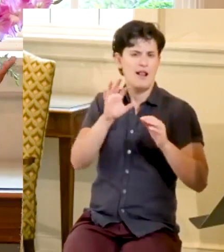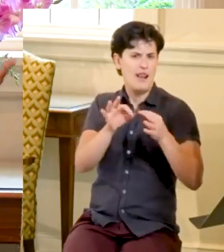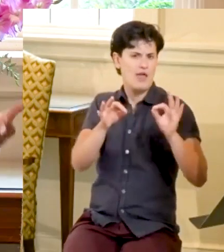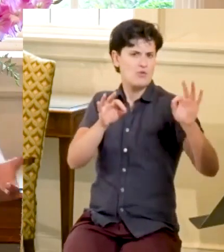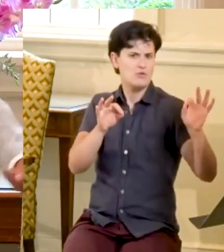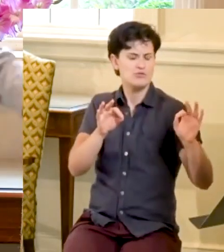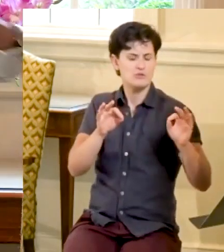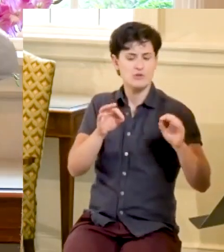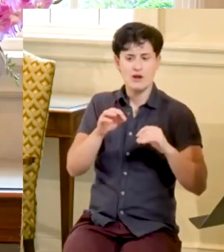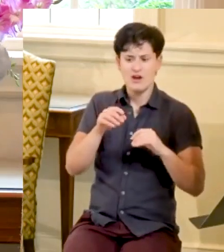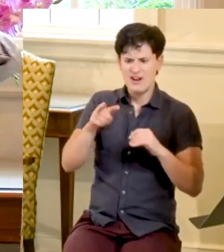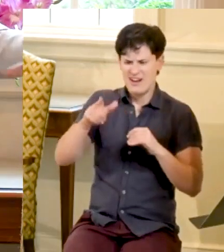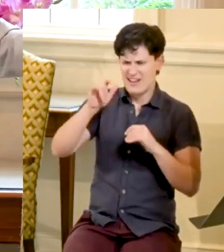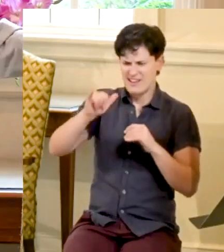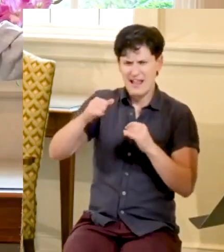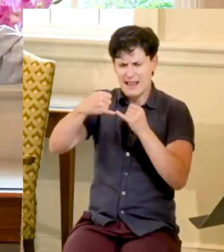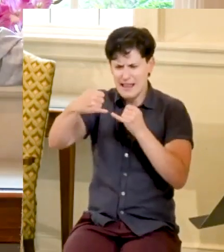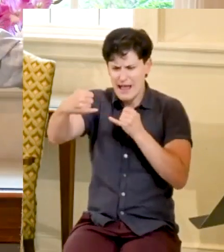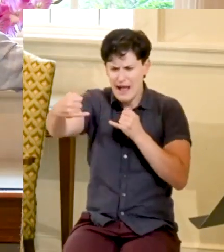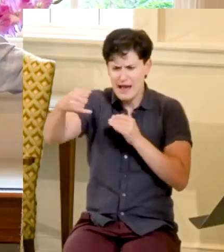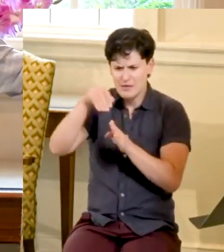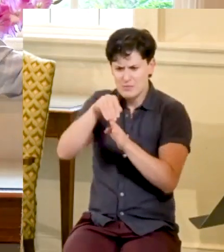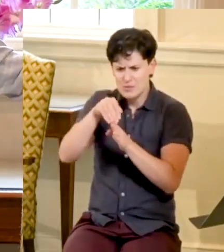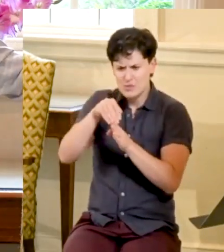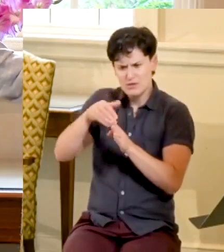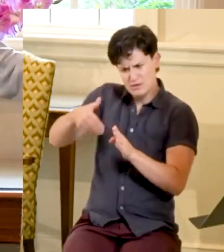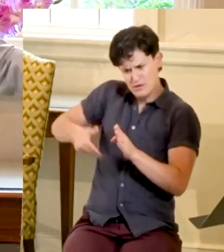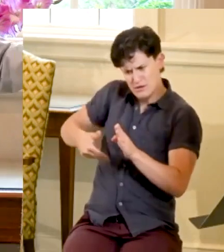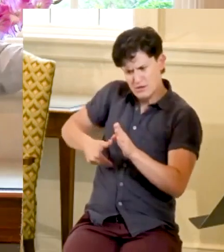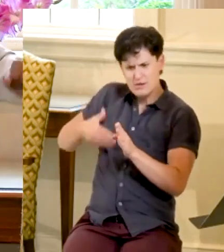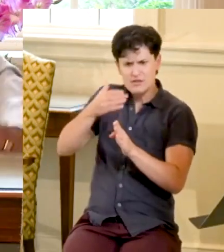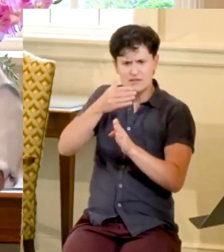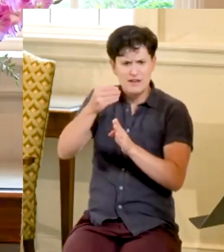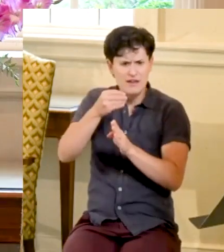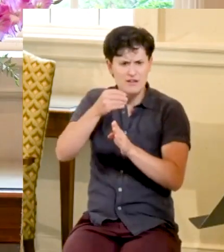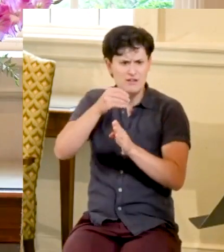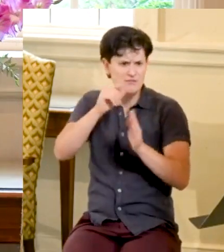and criminality is being erased, rewritten,